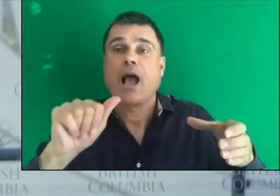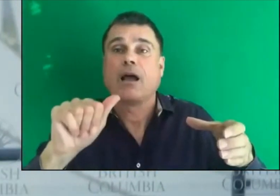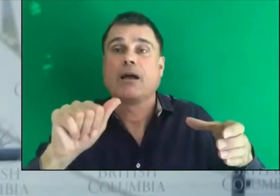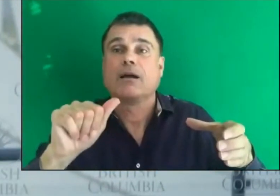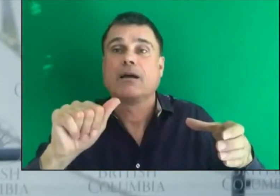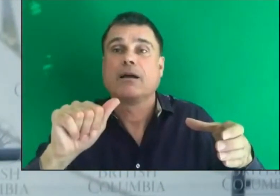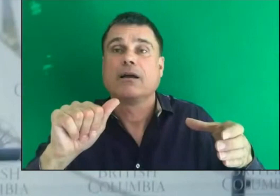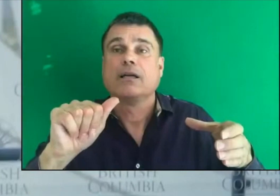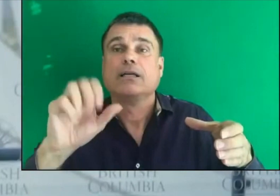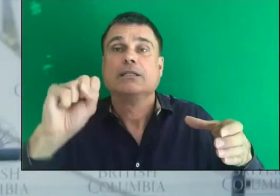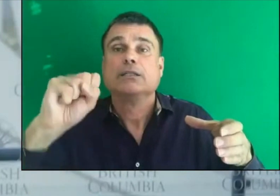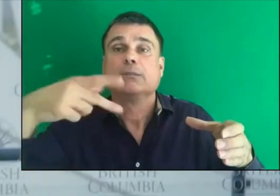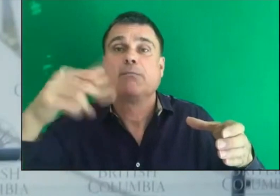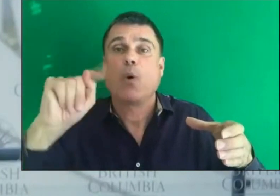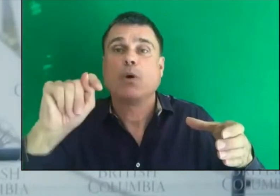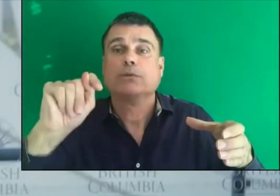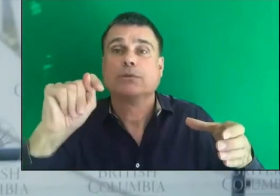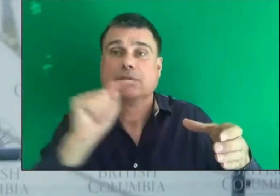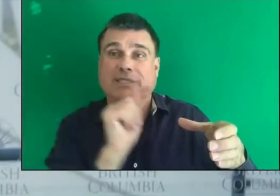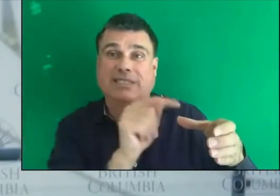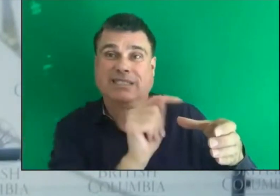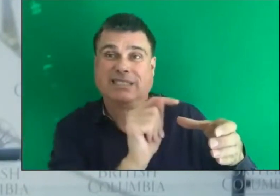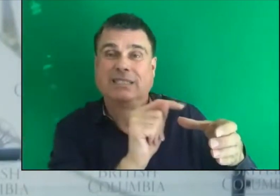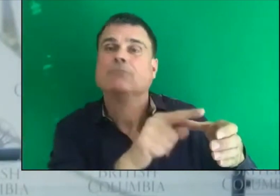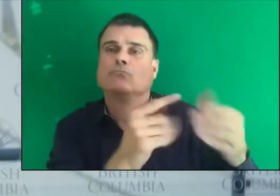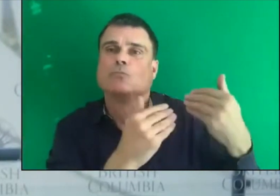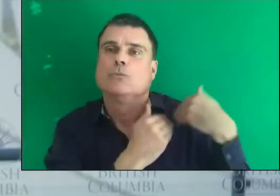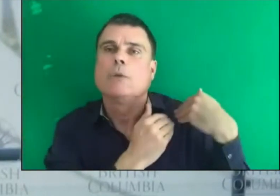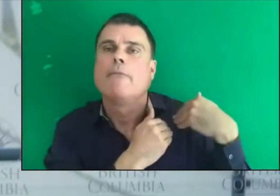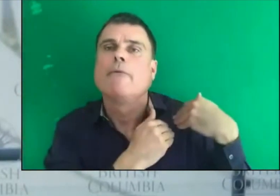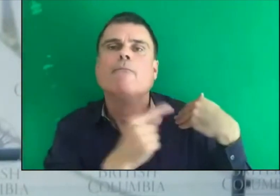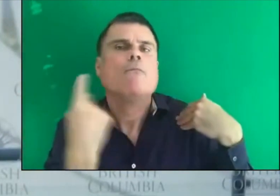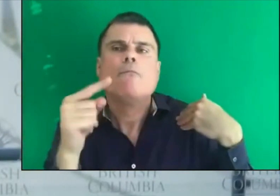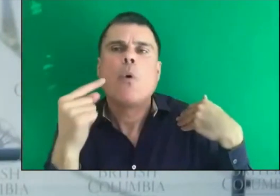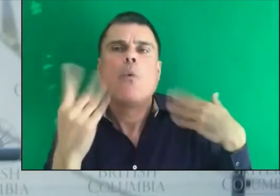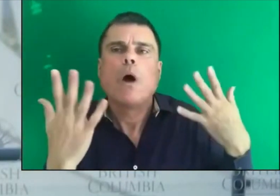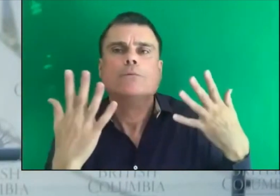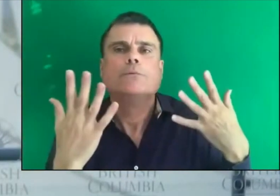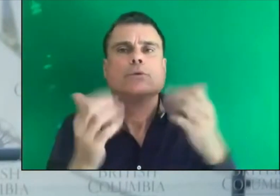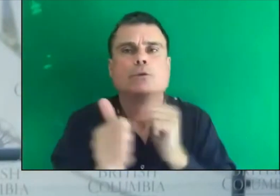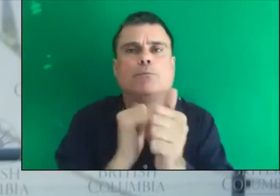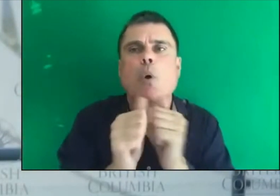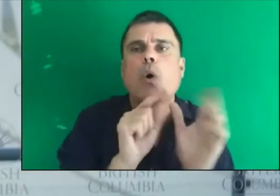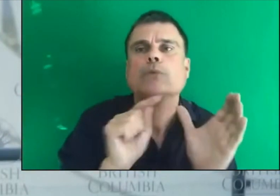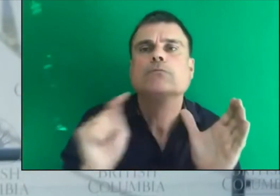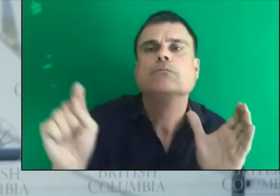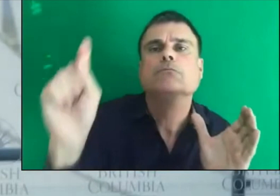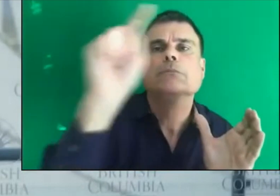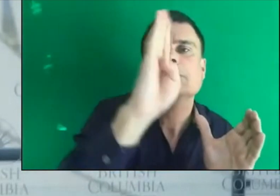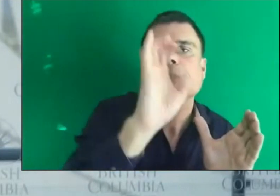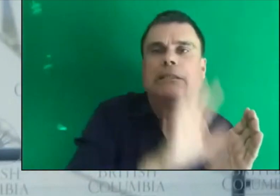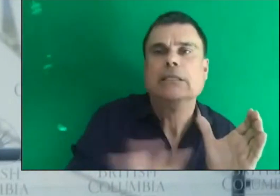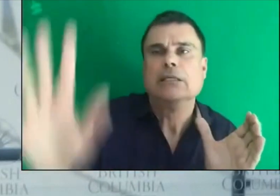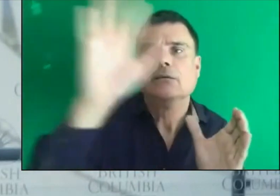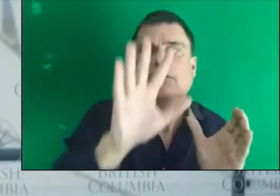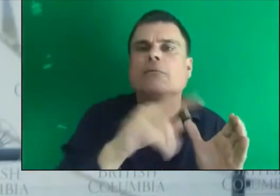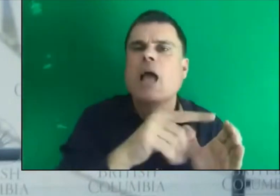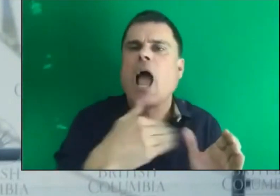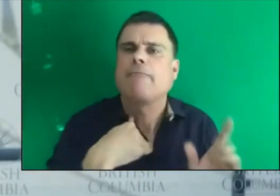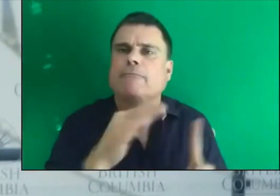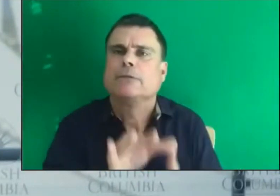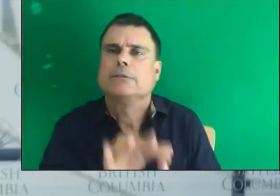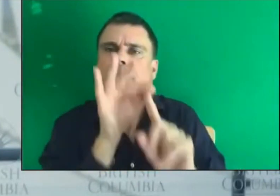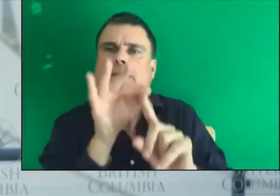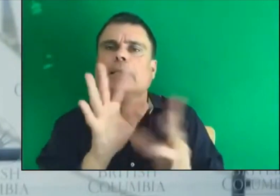bench, in the locker room, afterwards, when families are getting together. We have seen transmission happen in those